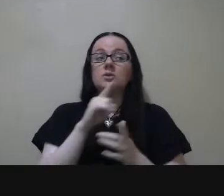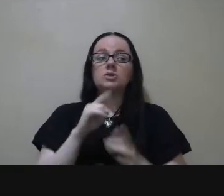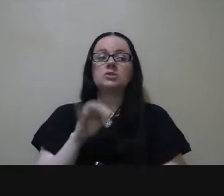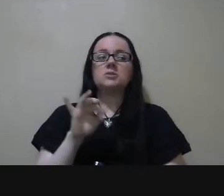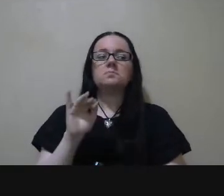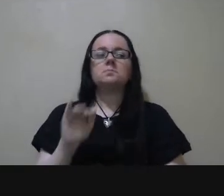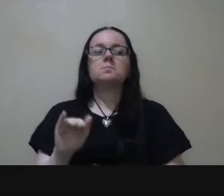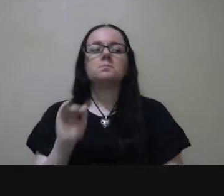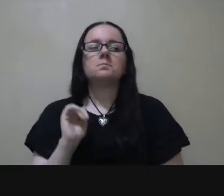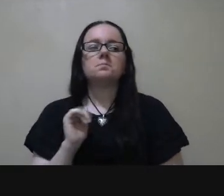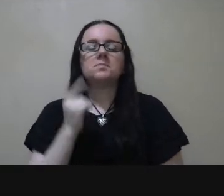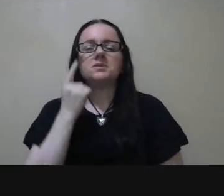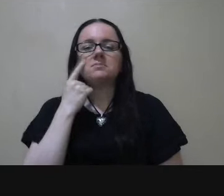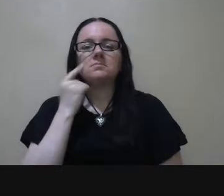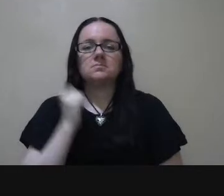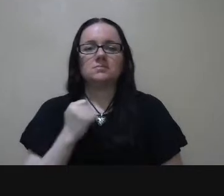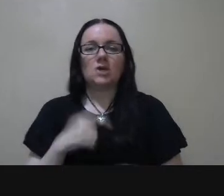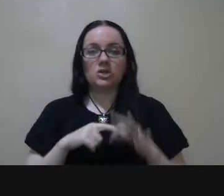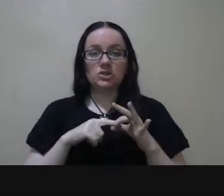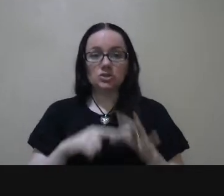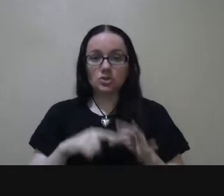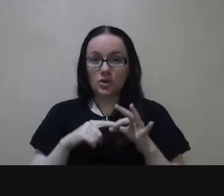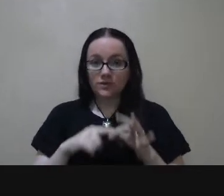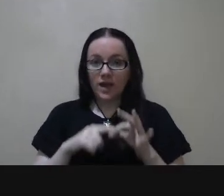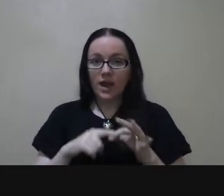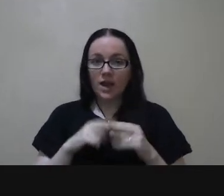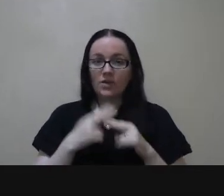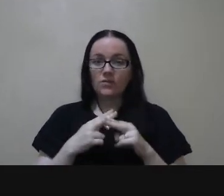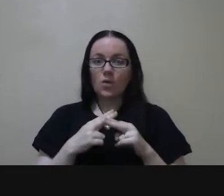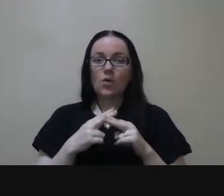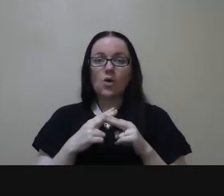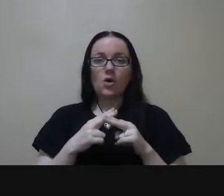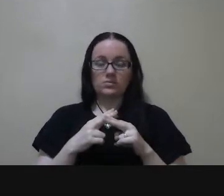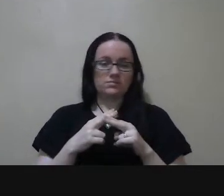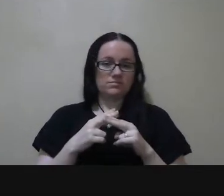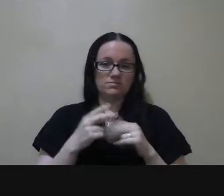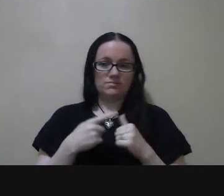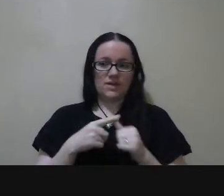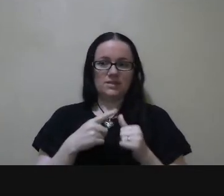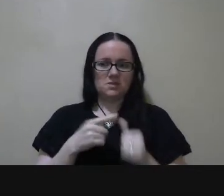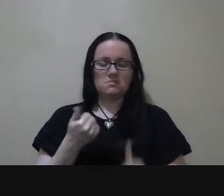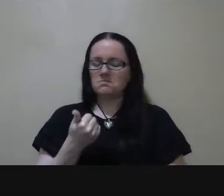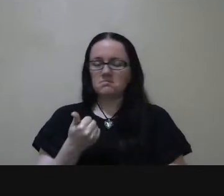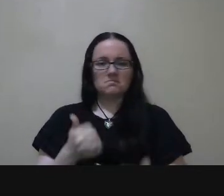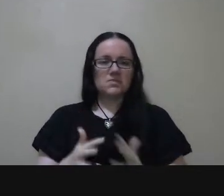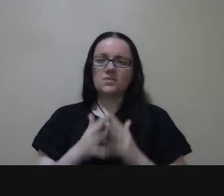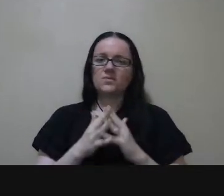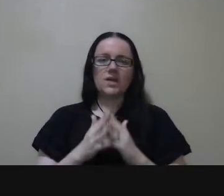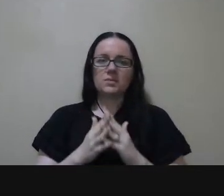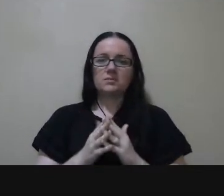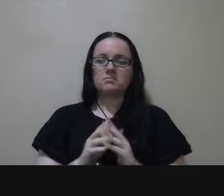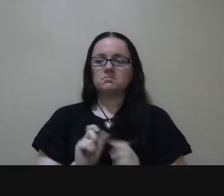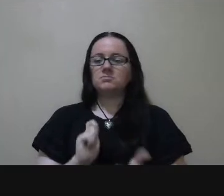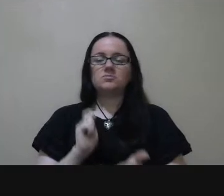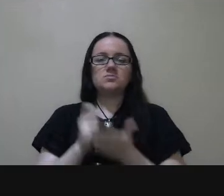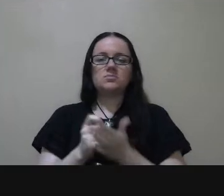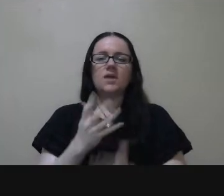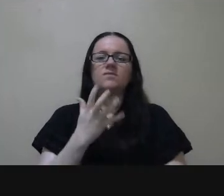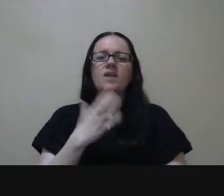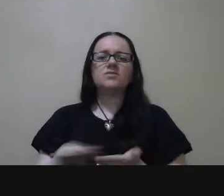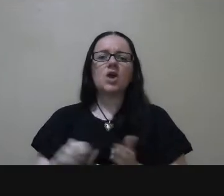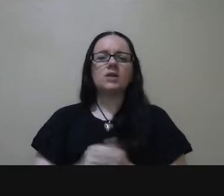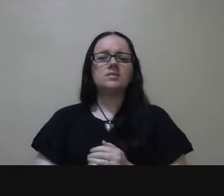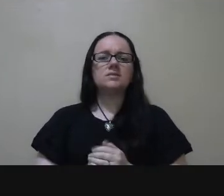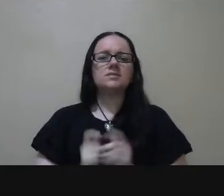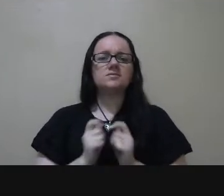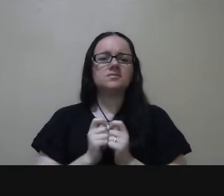Like, completing a survey is hugely valuable. Donating $5, hugely valuable. That's a contribution. right through to